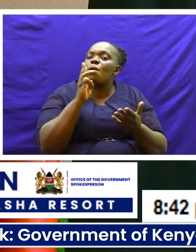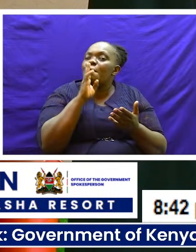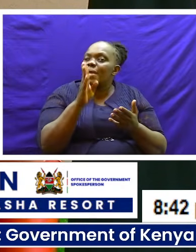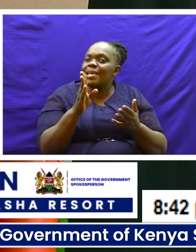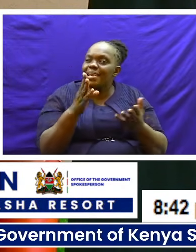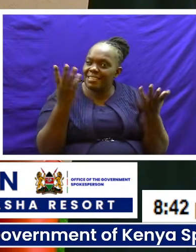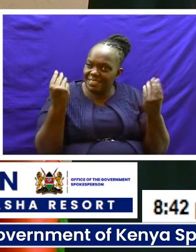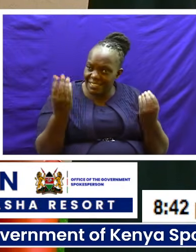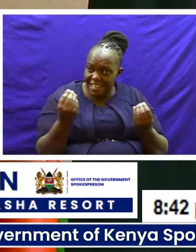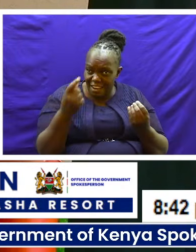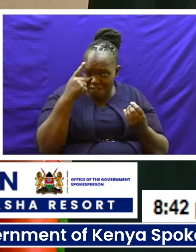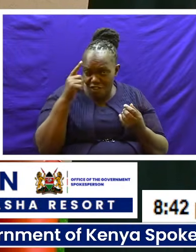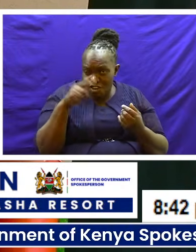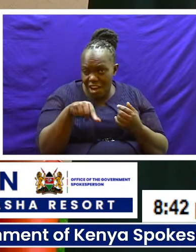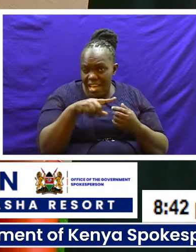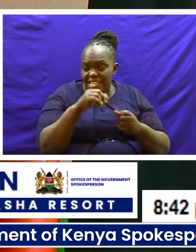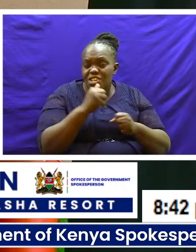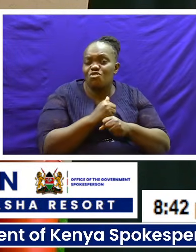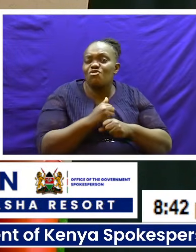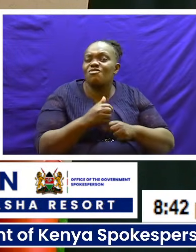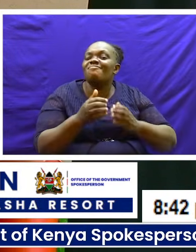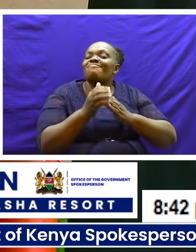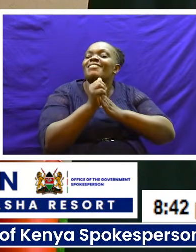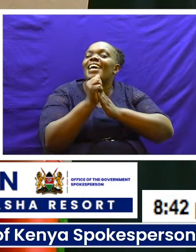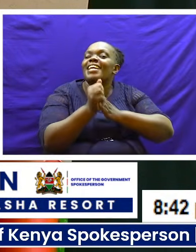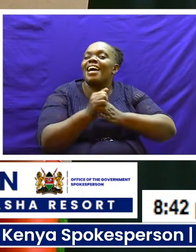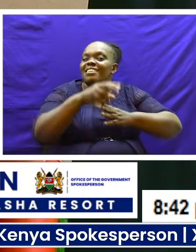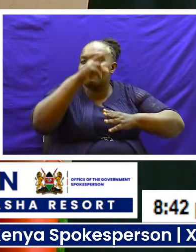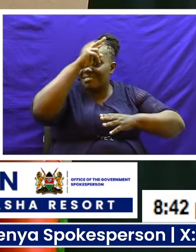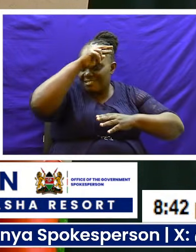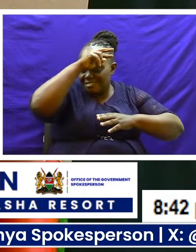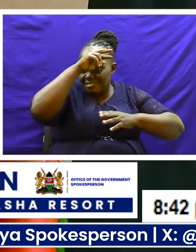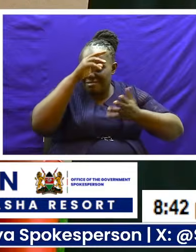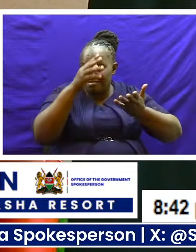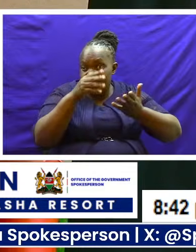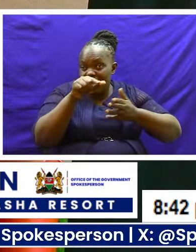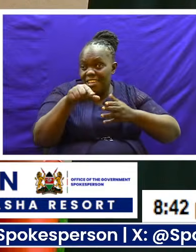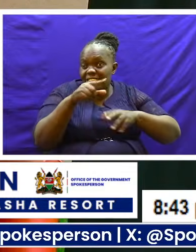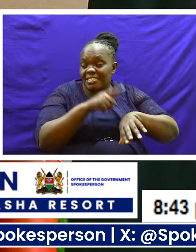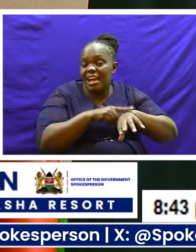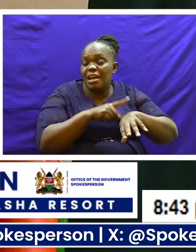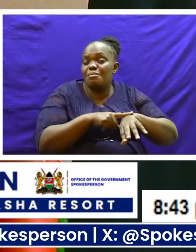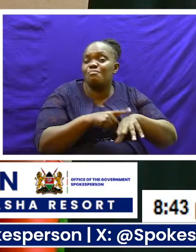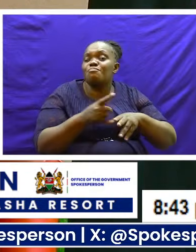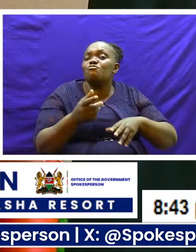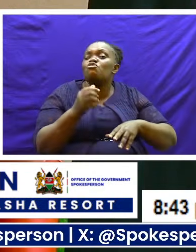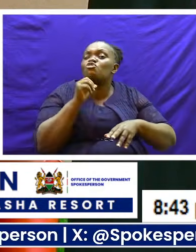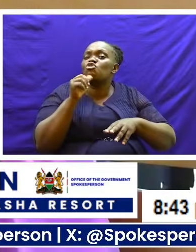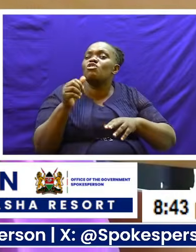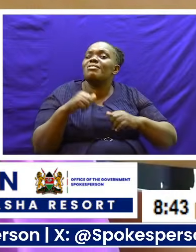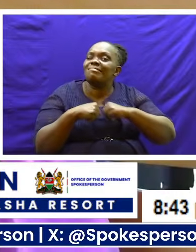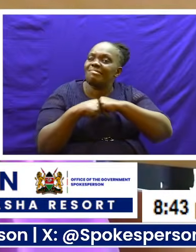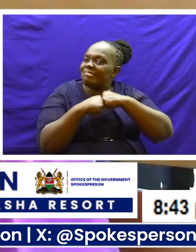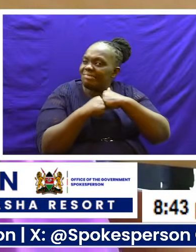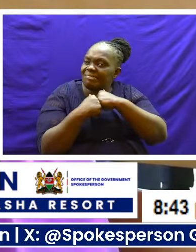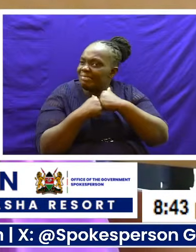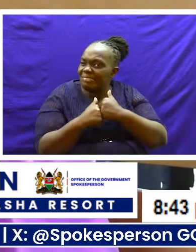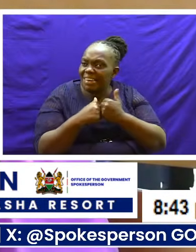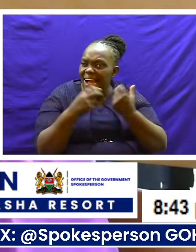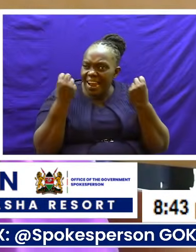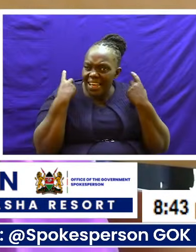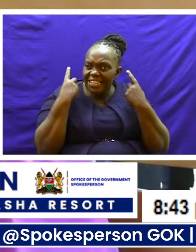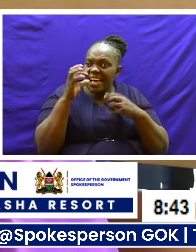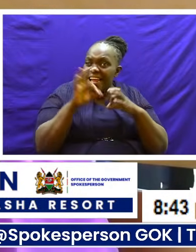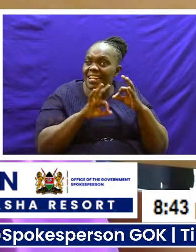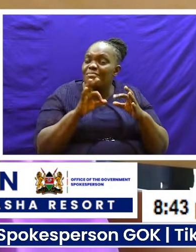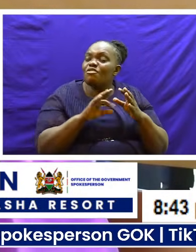easier, even for us who are doing career guidance. Yeah. By that time, you are not even struggling to find out whether you